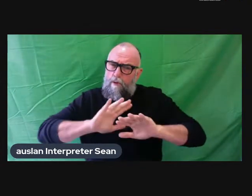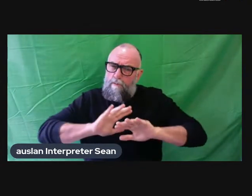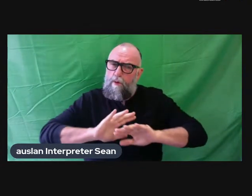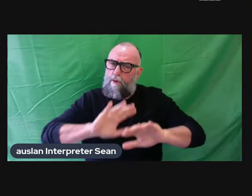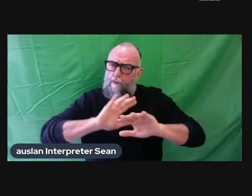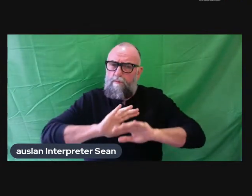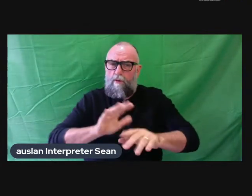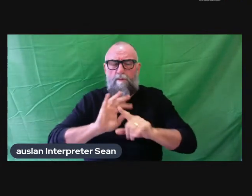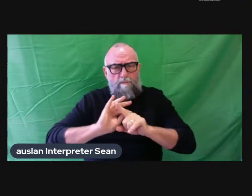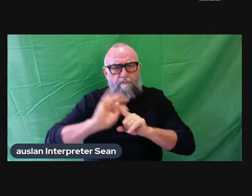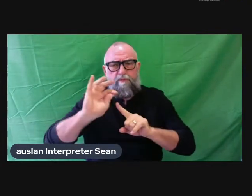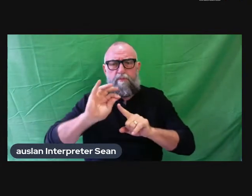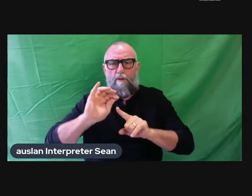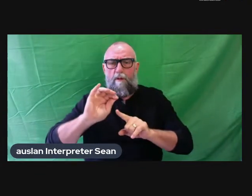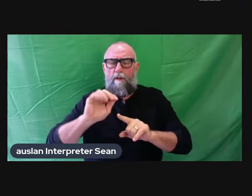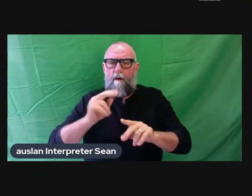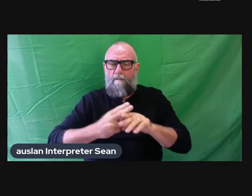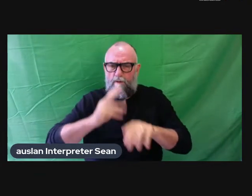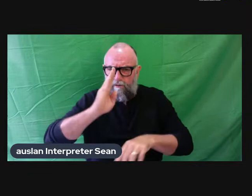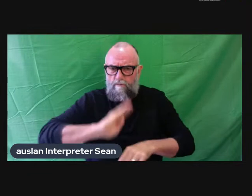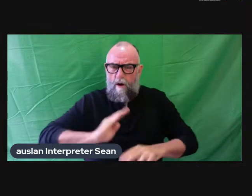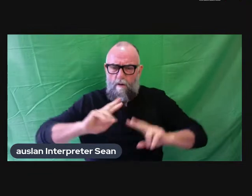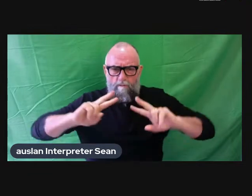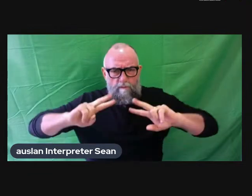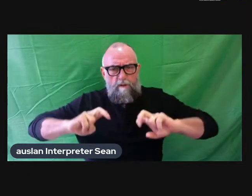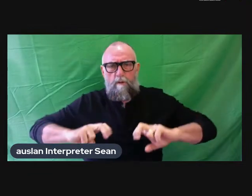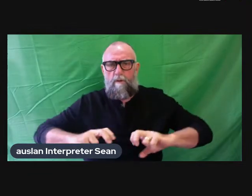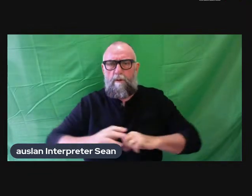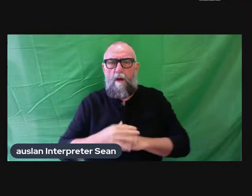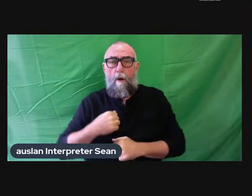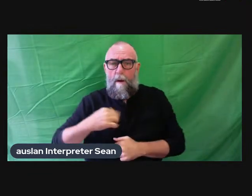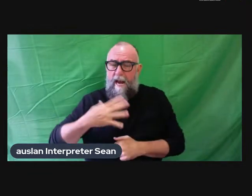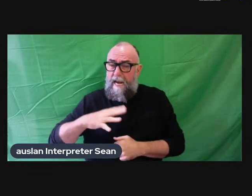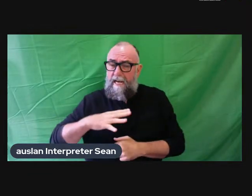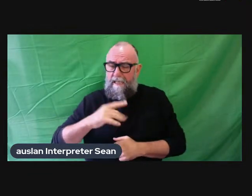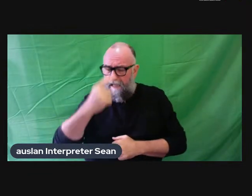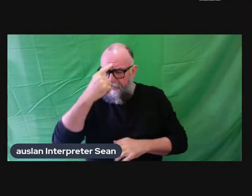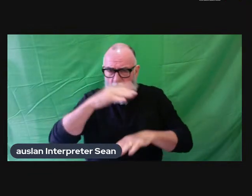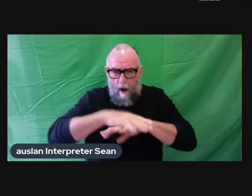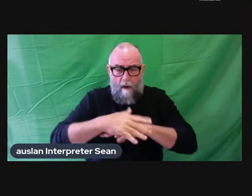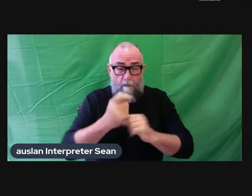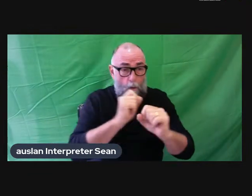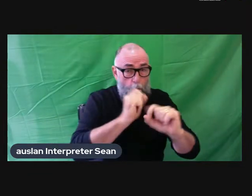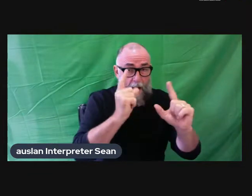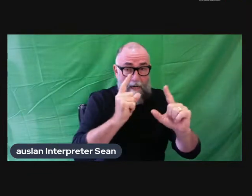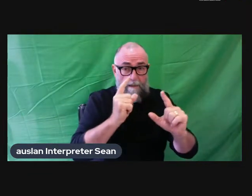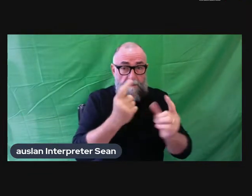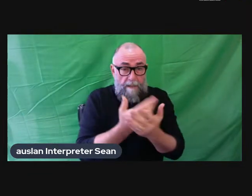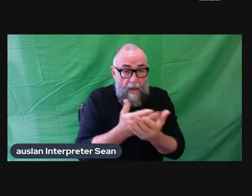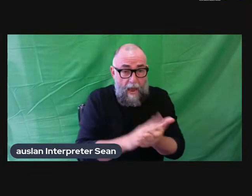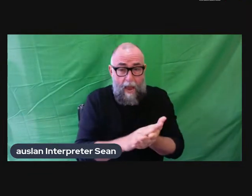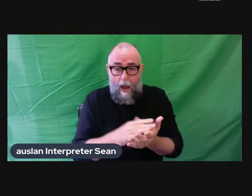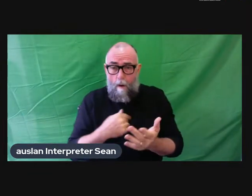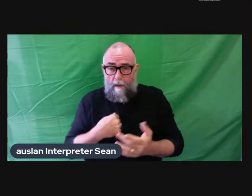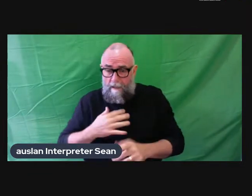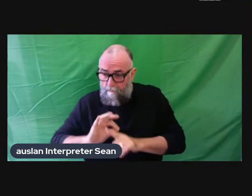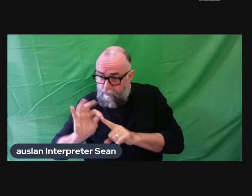better healthcare, increased awareness, and the opportunities for us to enhance prevention and